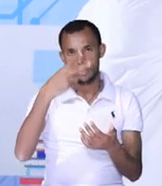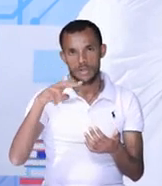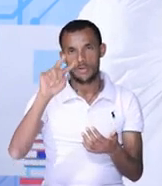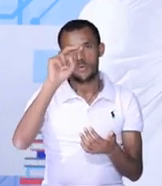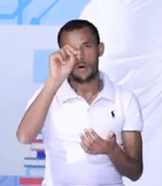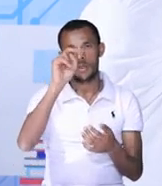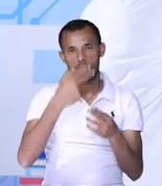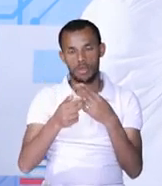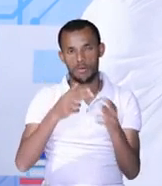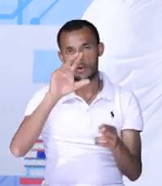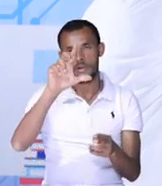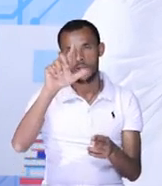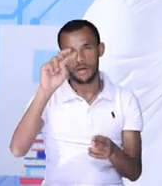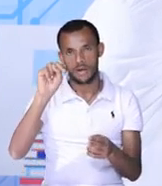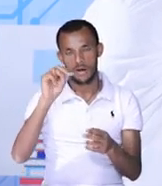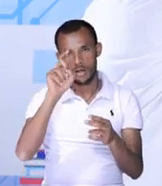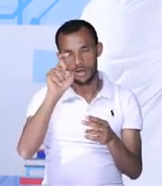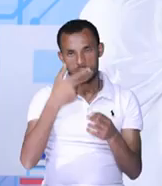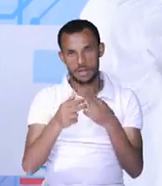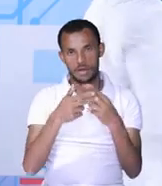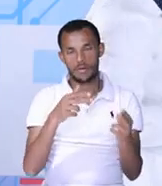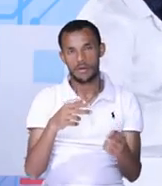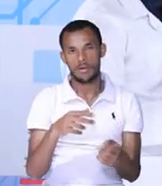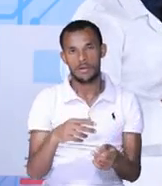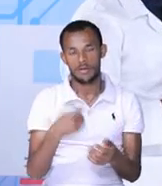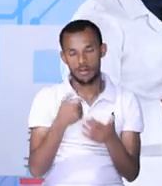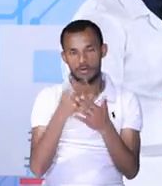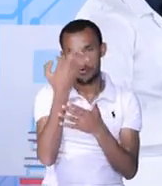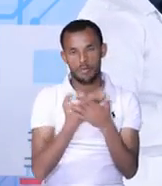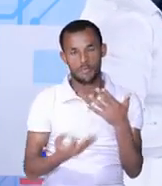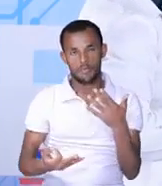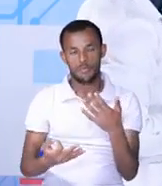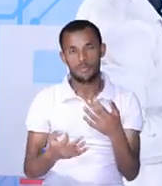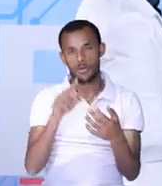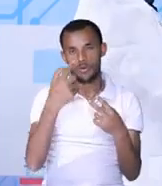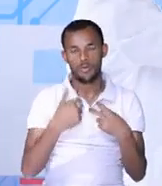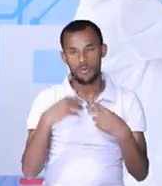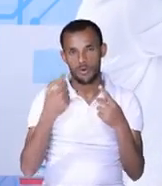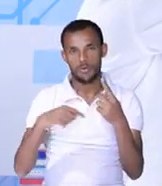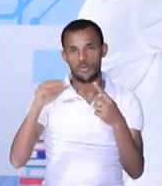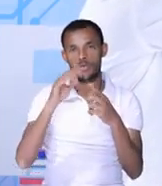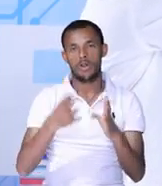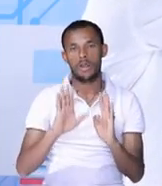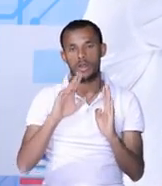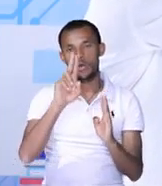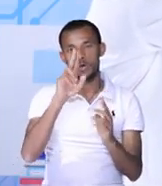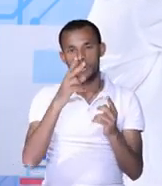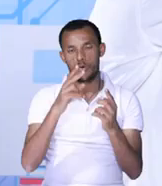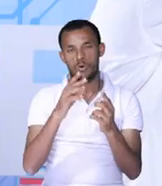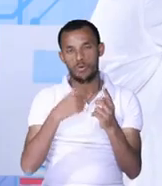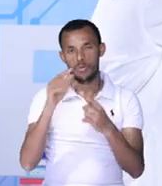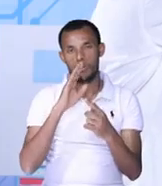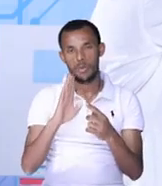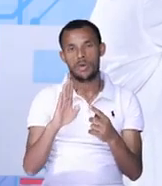of n times ln x. If a function of this form, you have to let u to be ln x. We say this